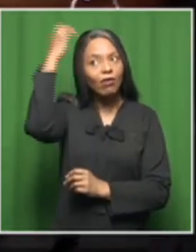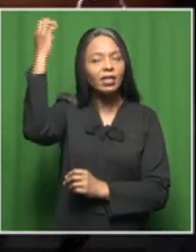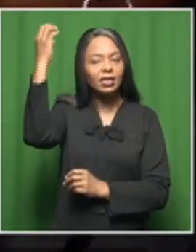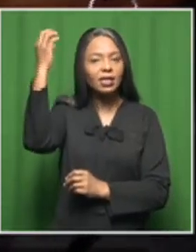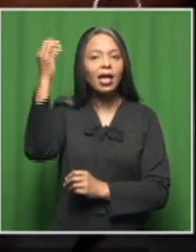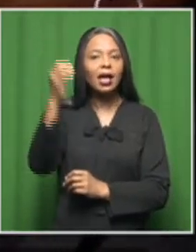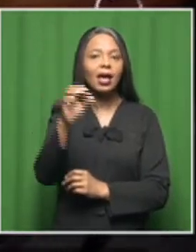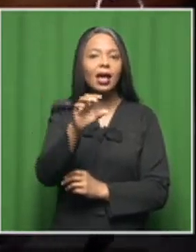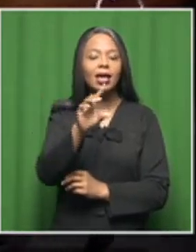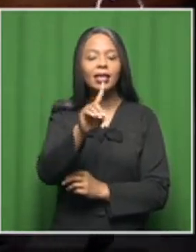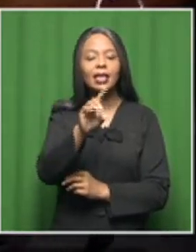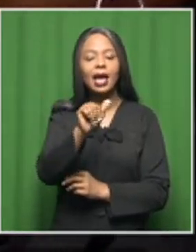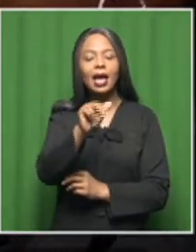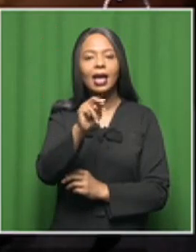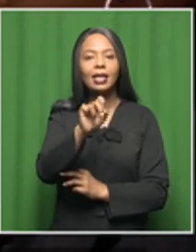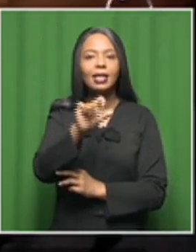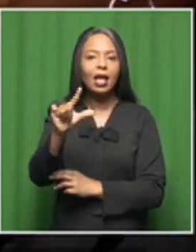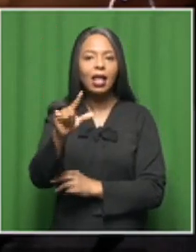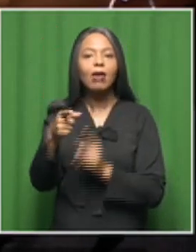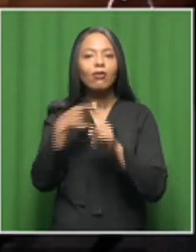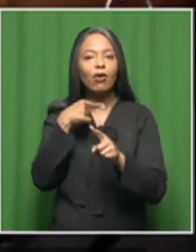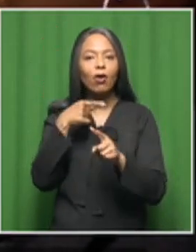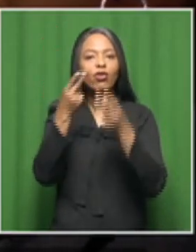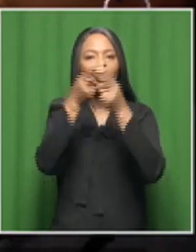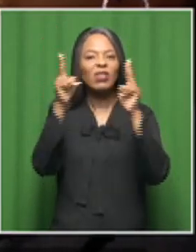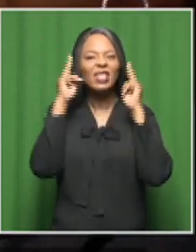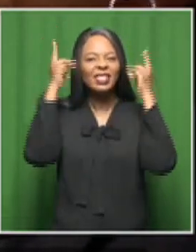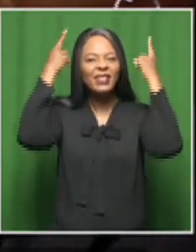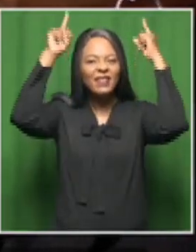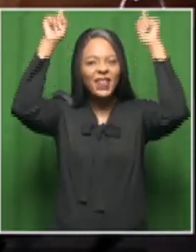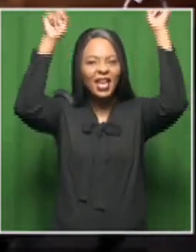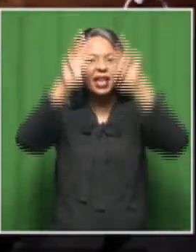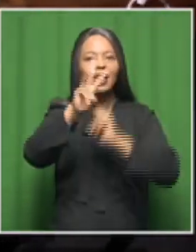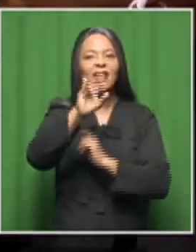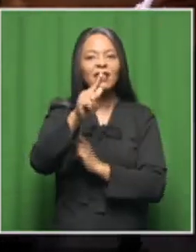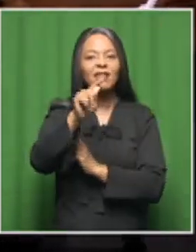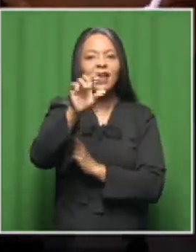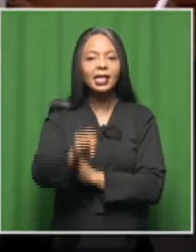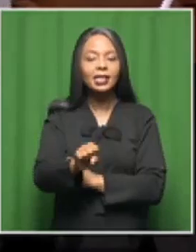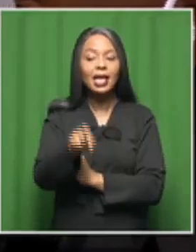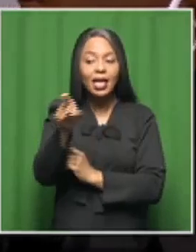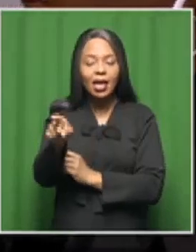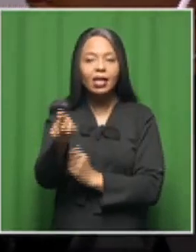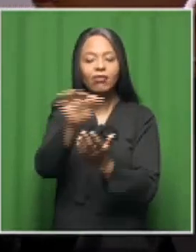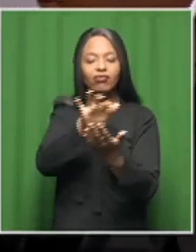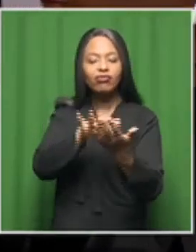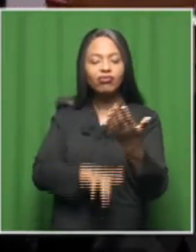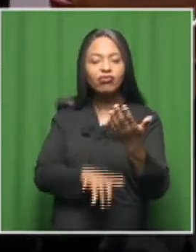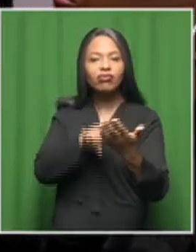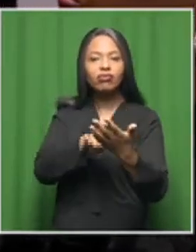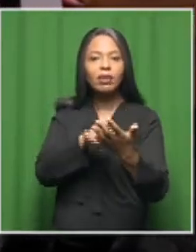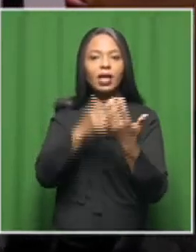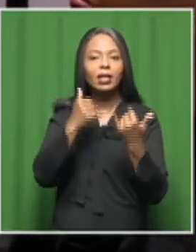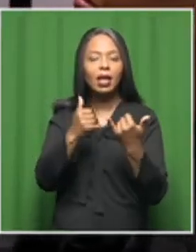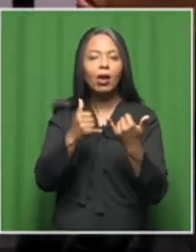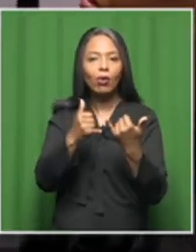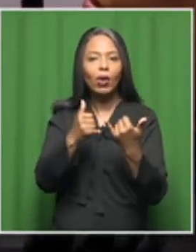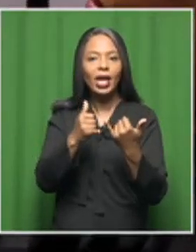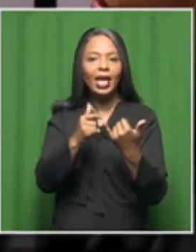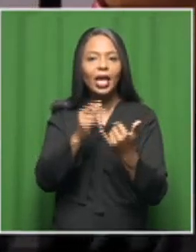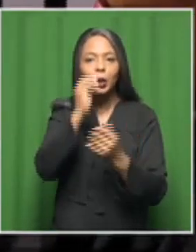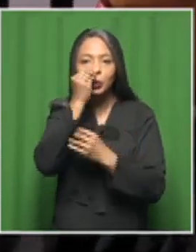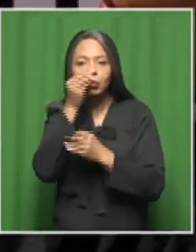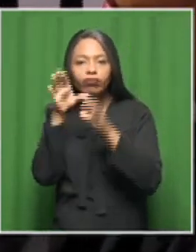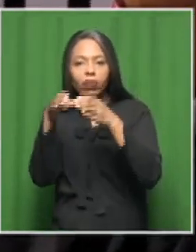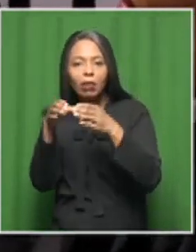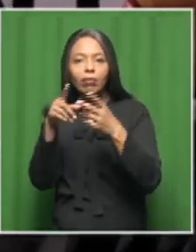University, she drafted a policy brief on journalist safety with very specific recommendations